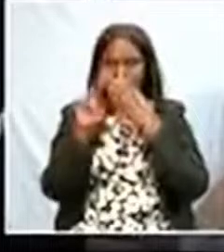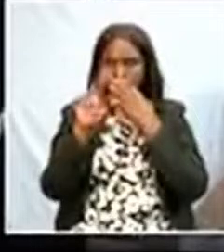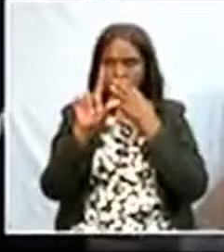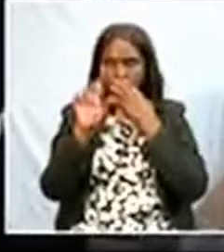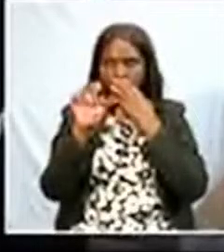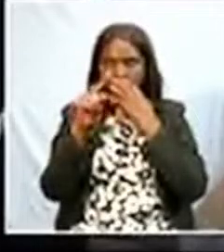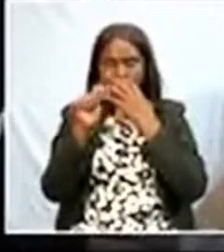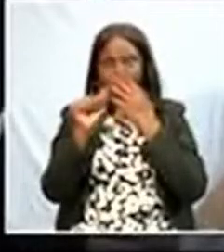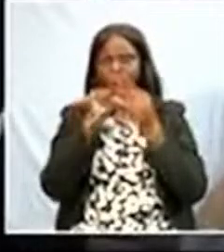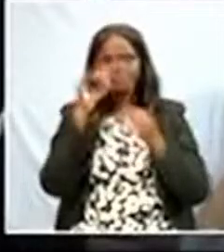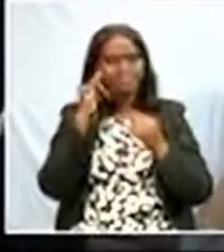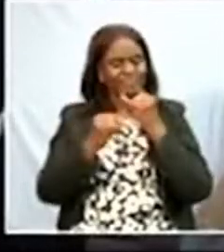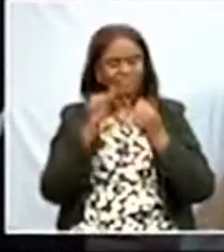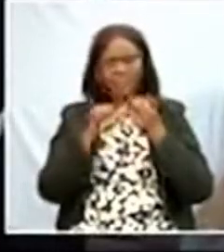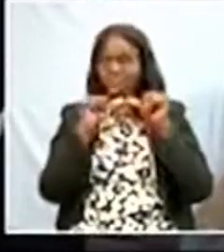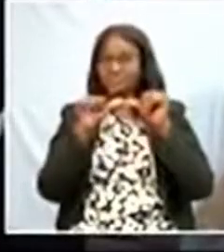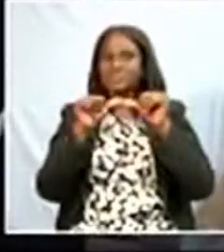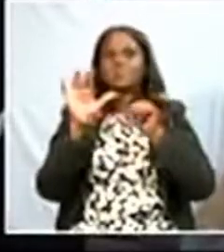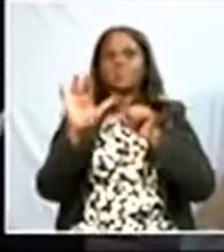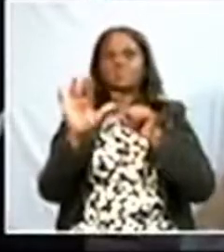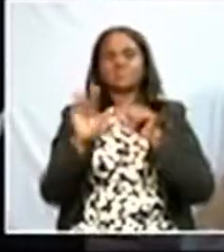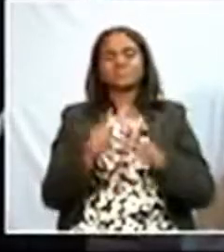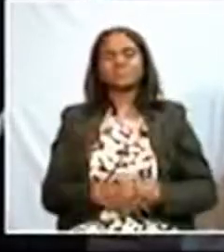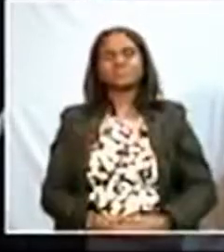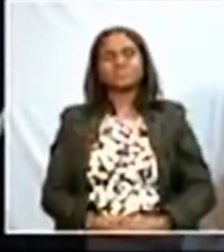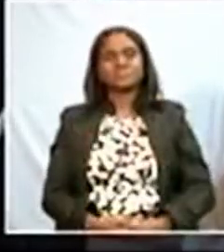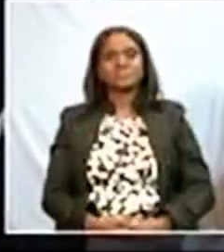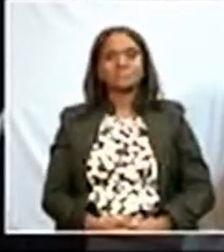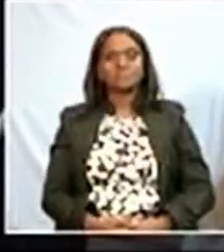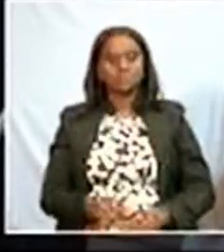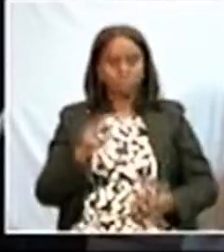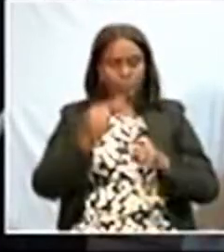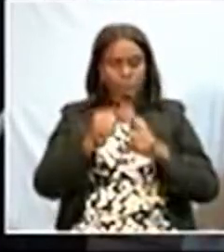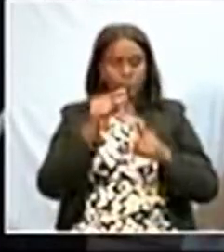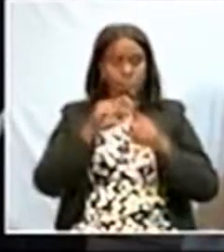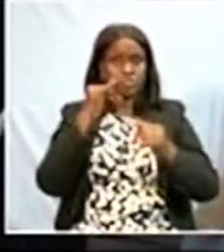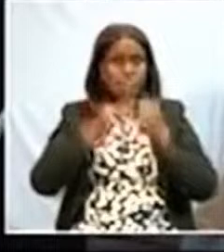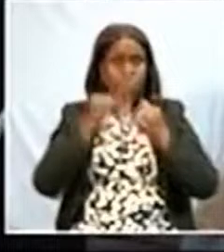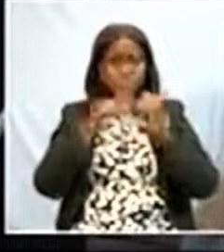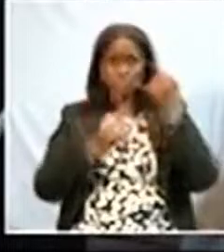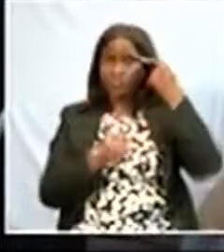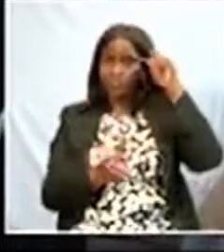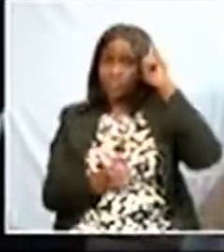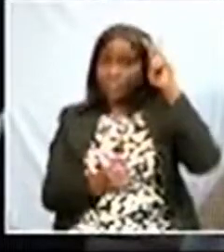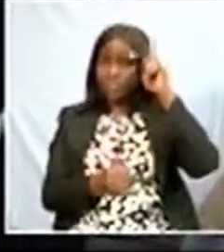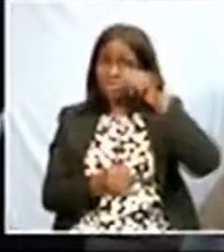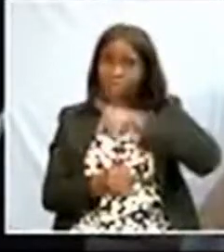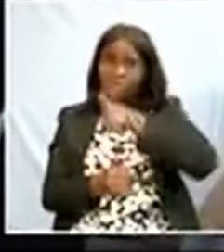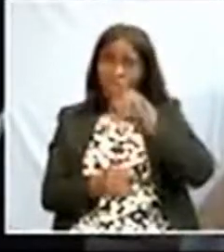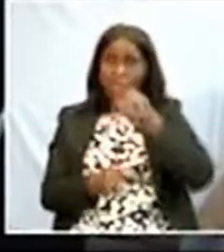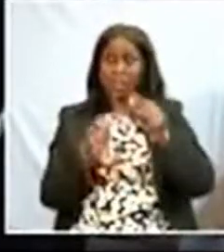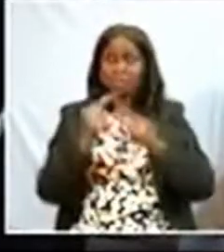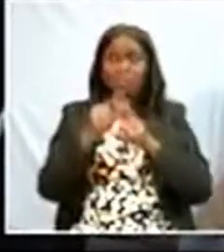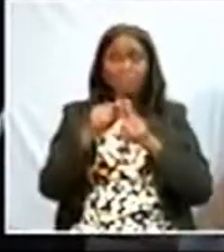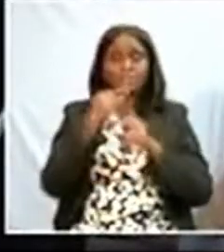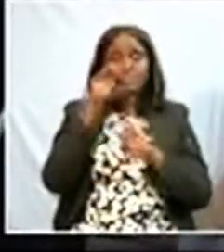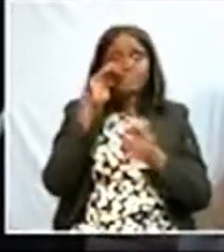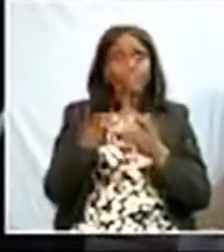incomplete. Still outstanding. Which was still outstanding. The word complete for Kitwe. Complete, and which other word when they